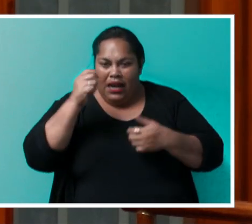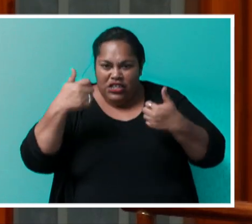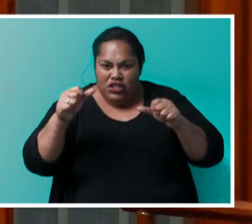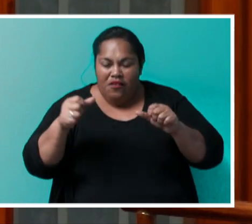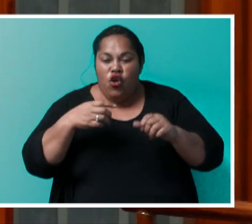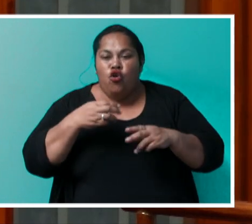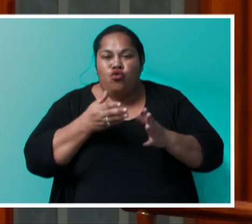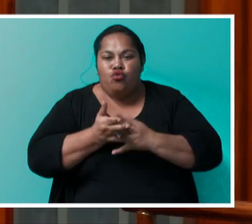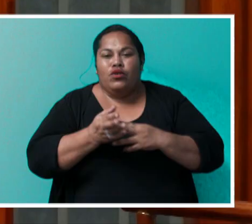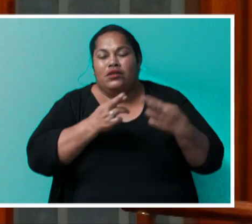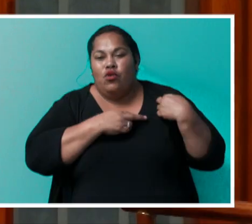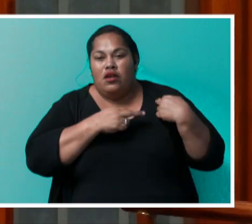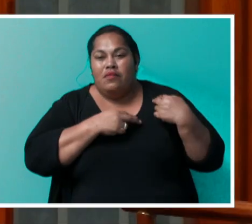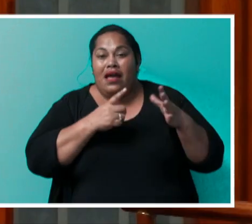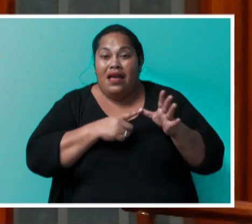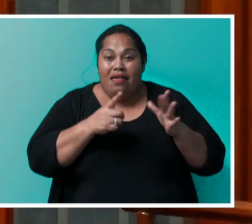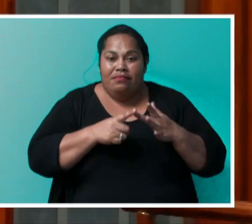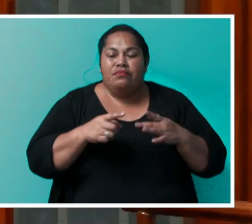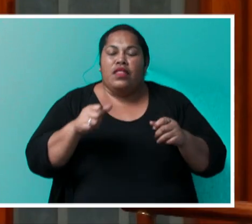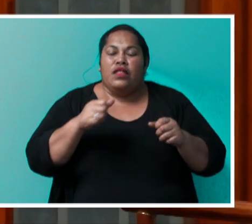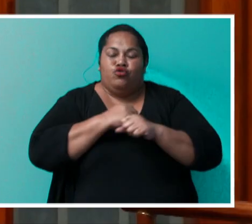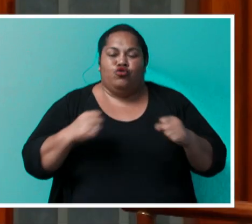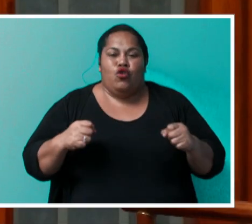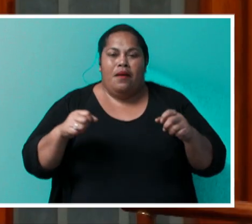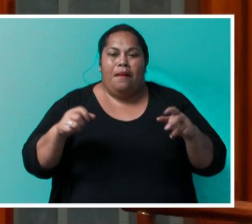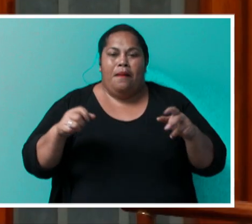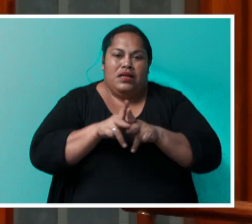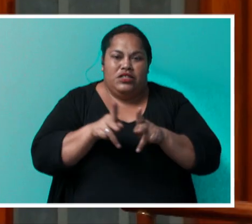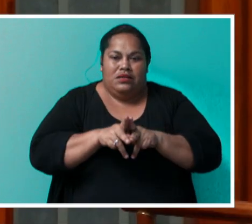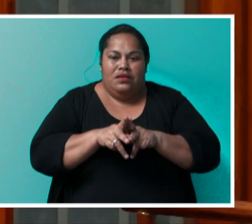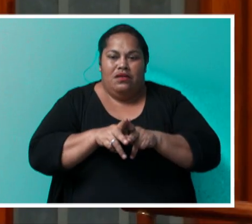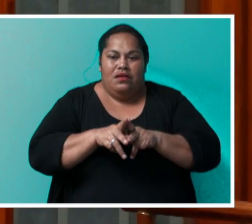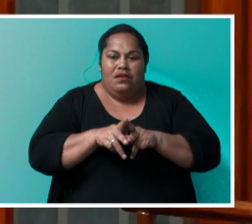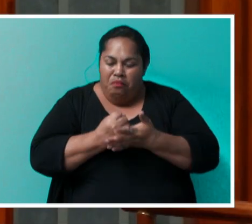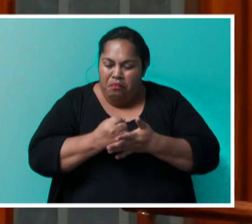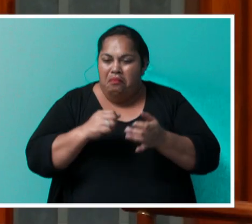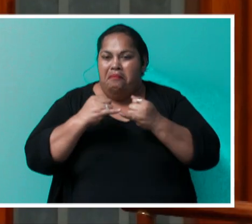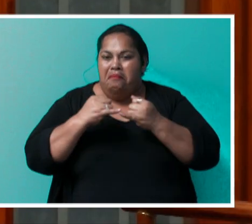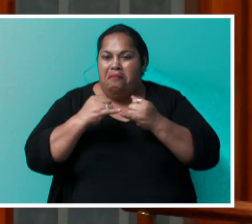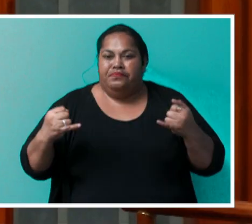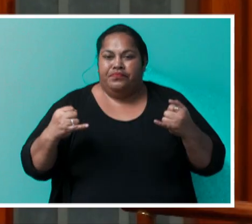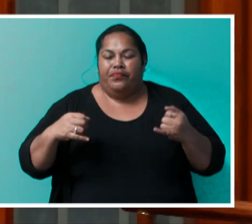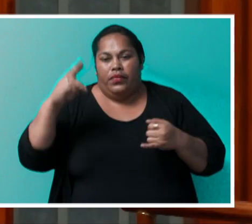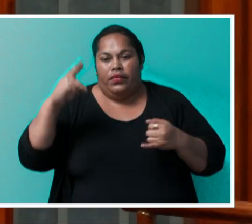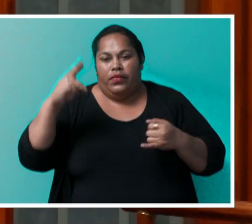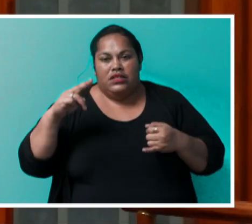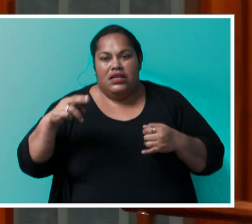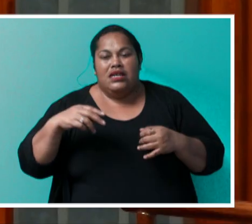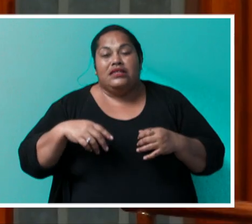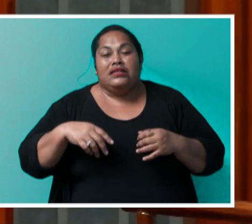responsible innovation and strong partnership. And it is firmly aligned with our National Development